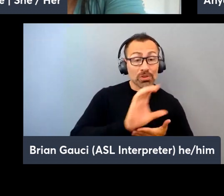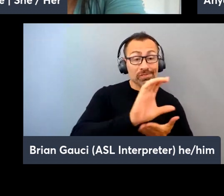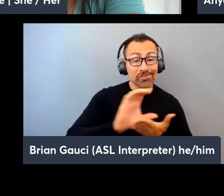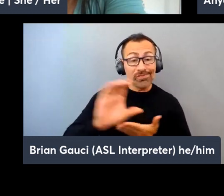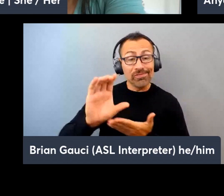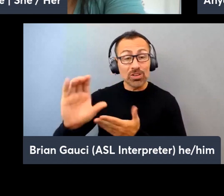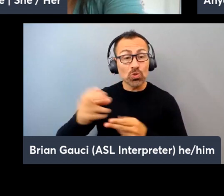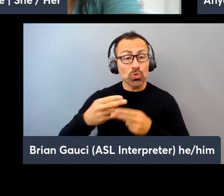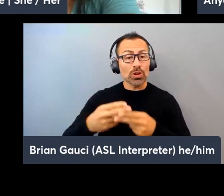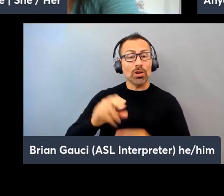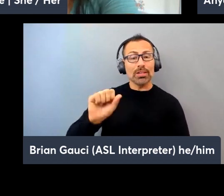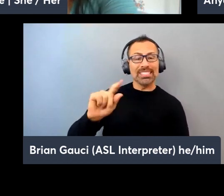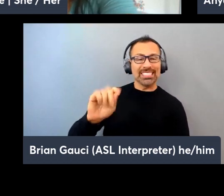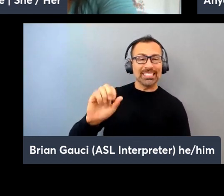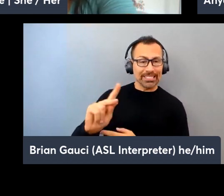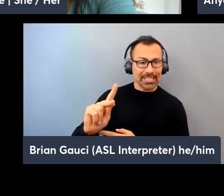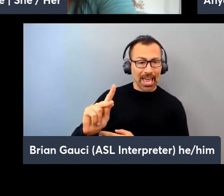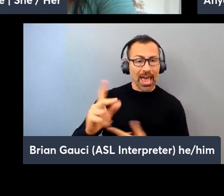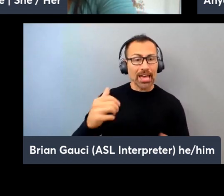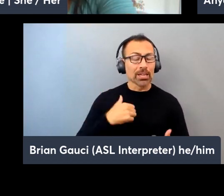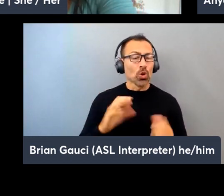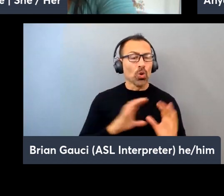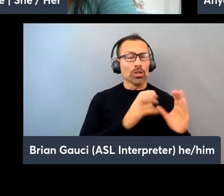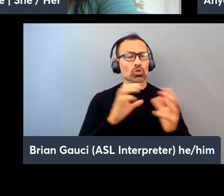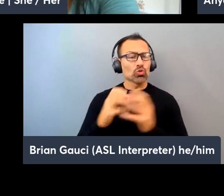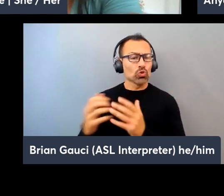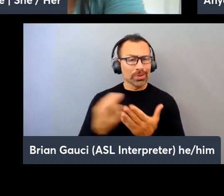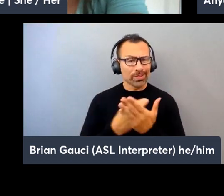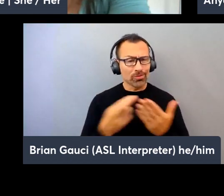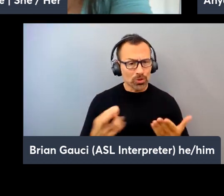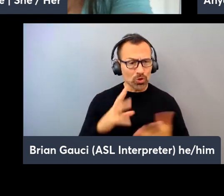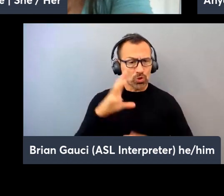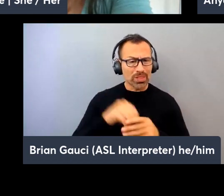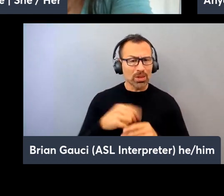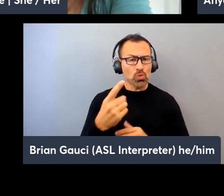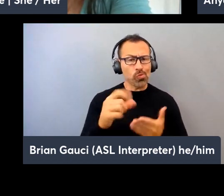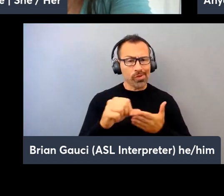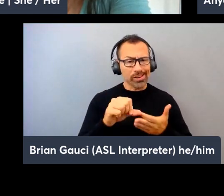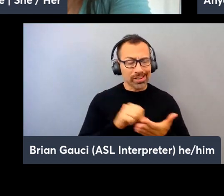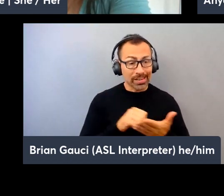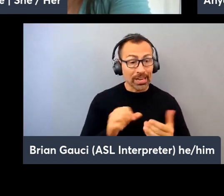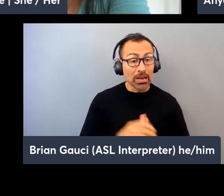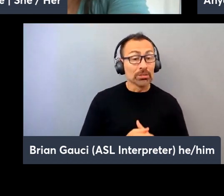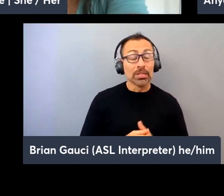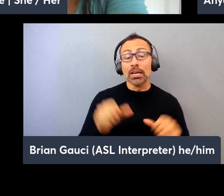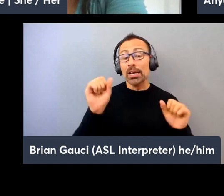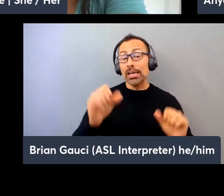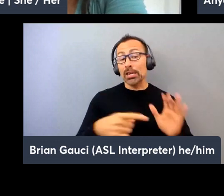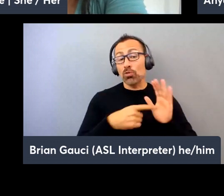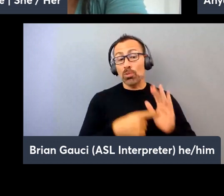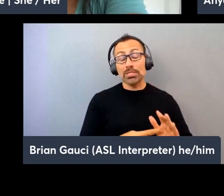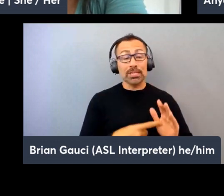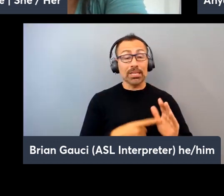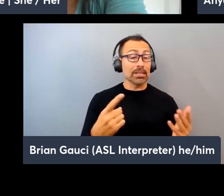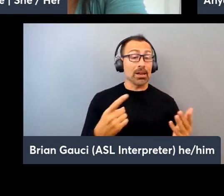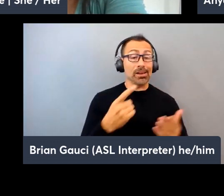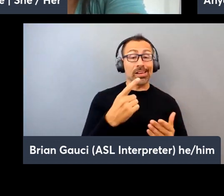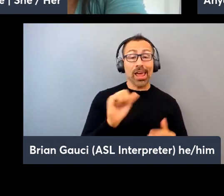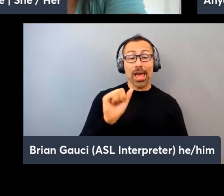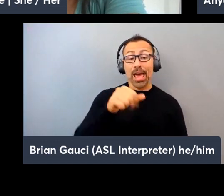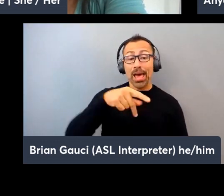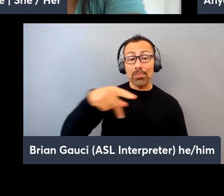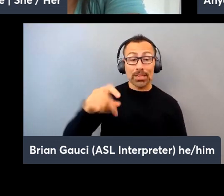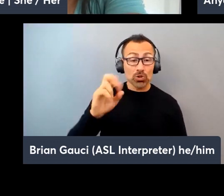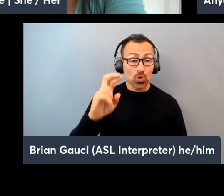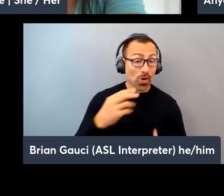logical grouping of resources that's provisioned in a region and account, and it can represent an entire application or part of an application. So an application can have